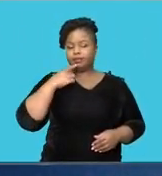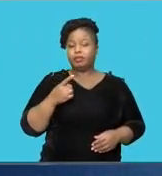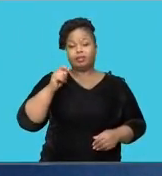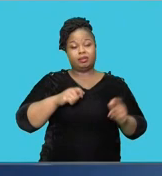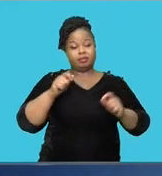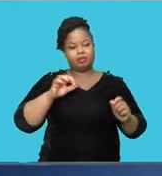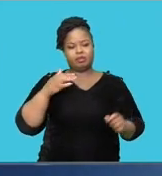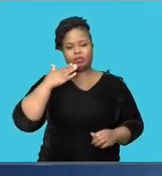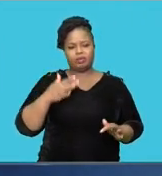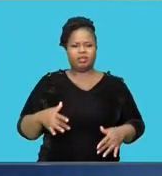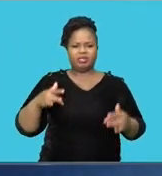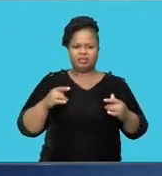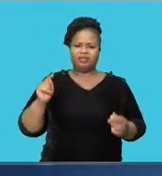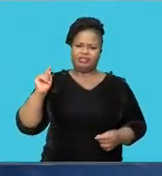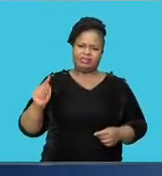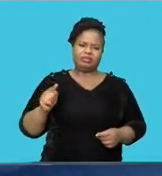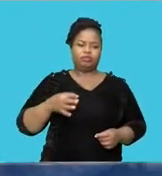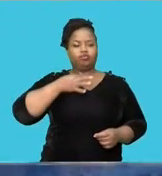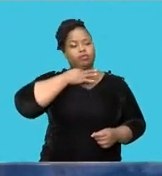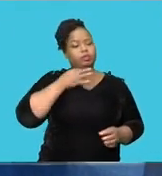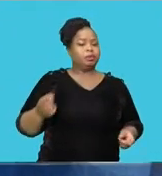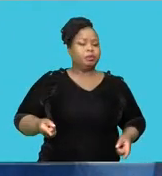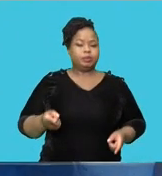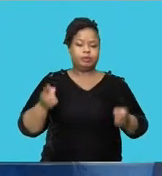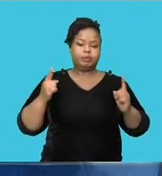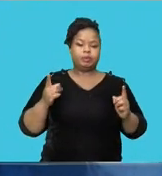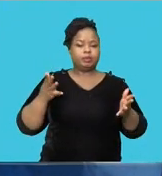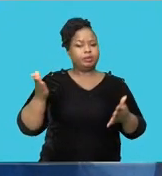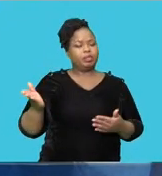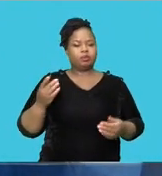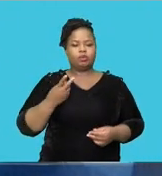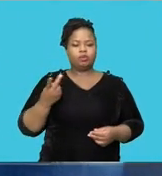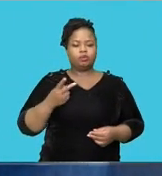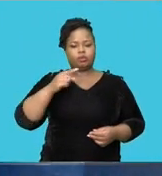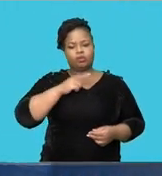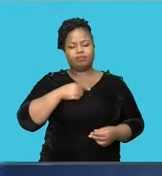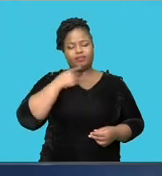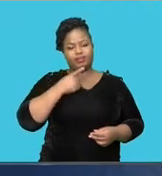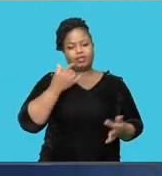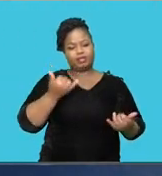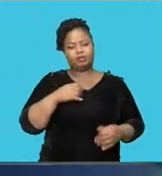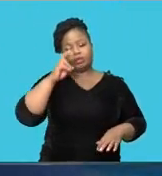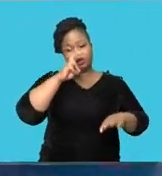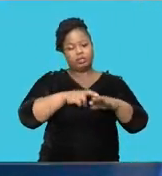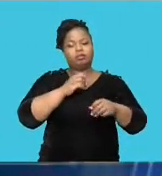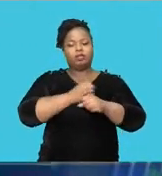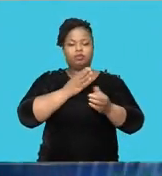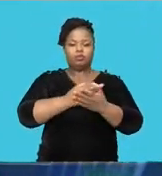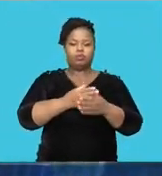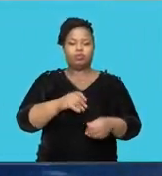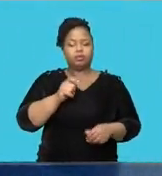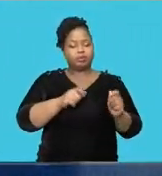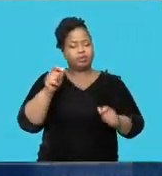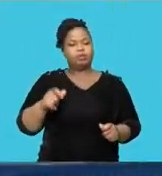a badudi ba sebaka a le kotsing ka dinako tsotlhe mo le megatlo ya bolebedi e tlhokang maatla a go ala galemelo ka